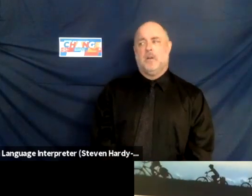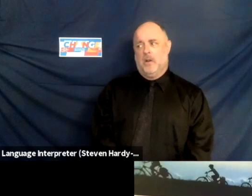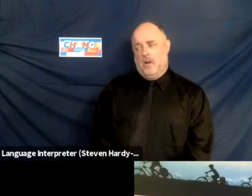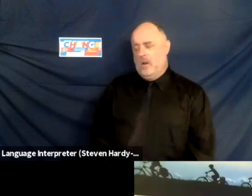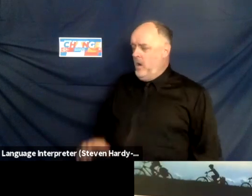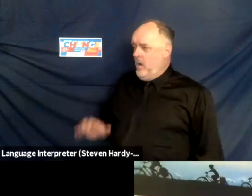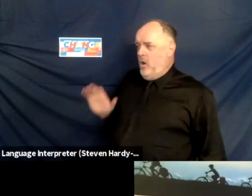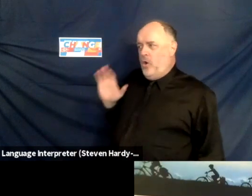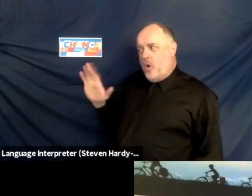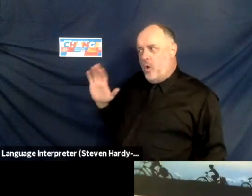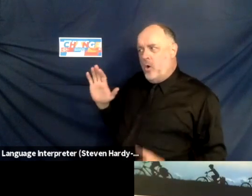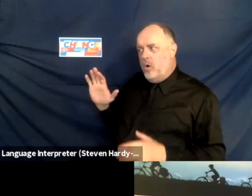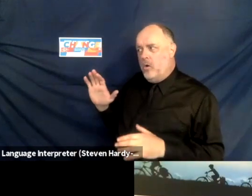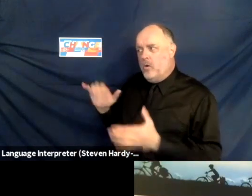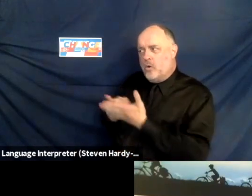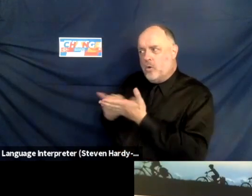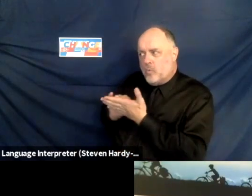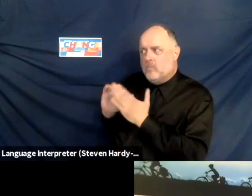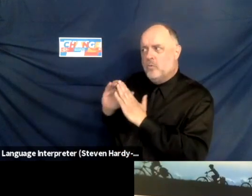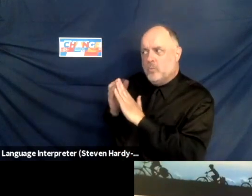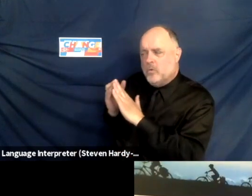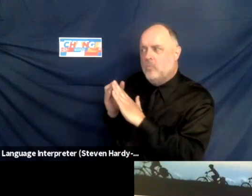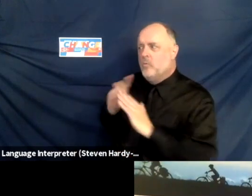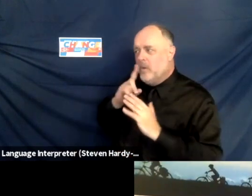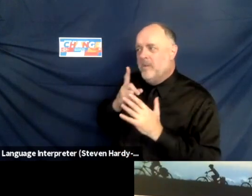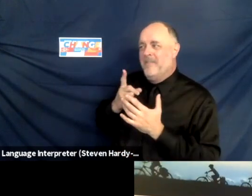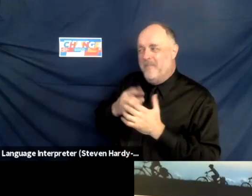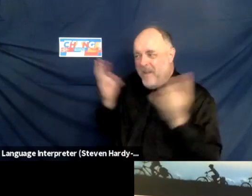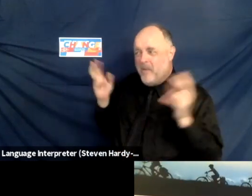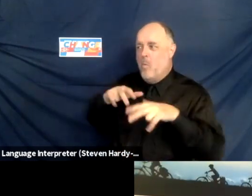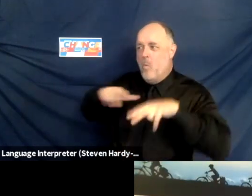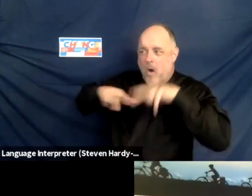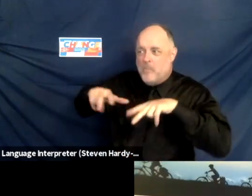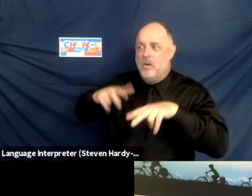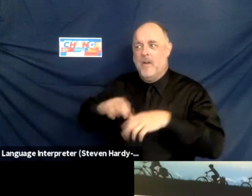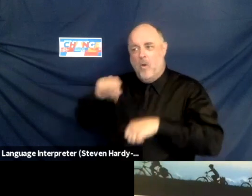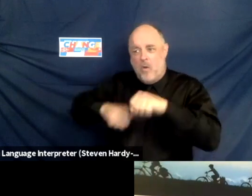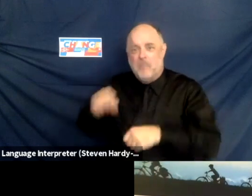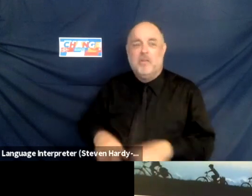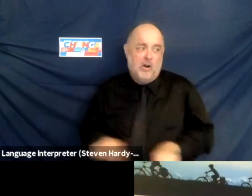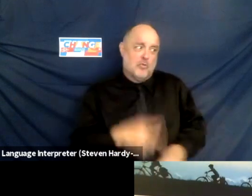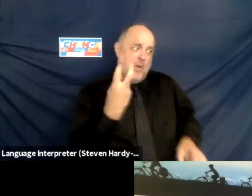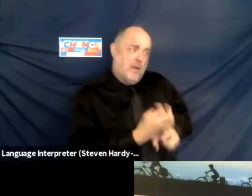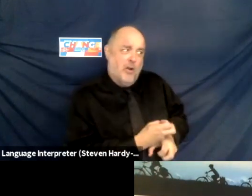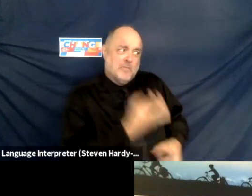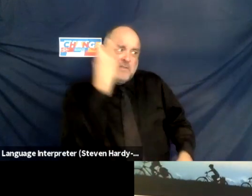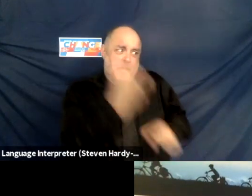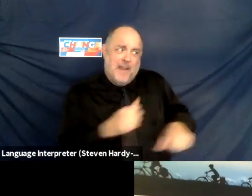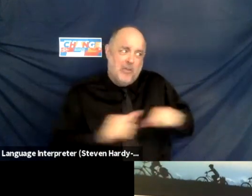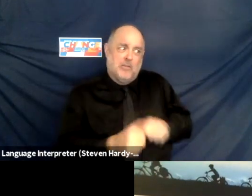very walkable and bikeable areas. And some tough terrain too. It's called Washington Heights for a